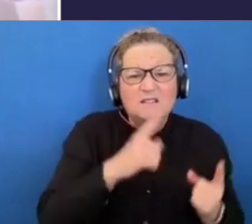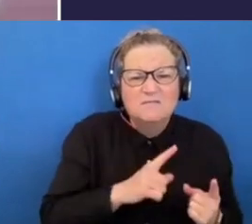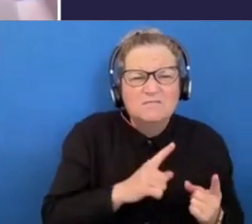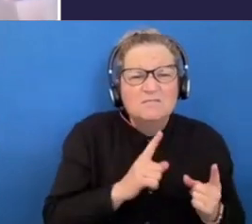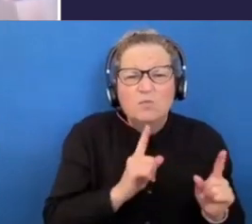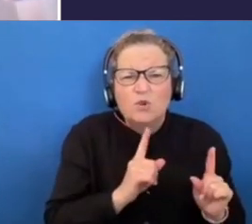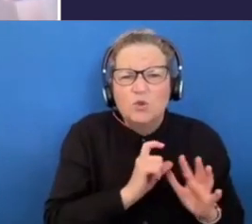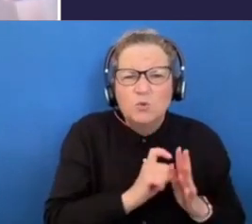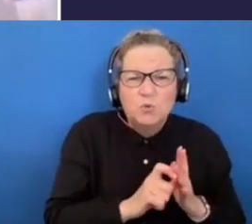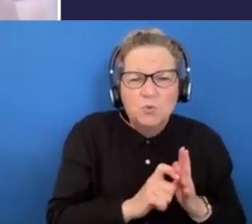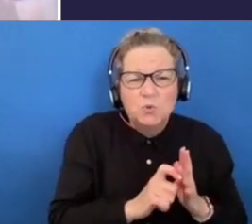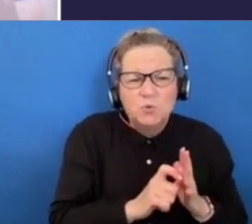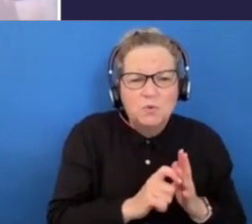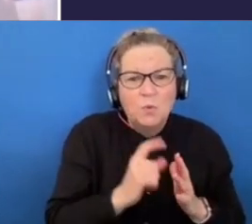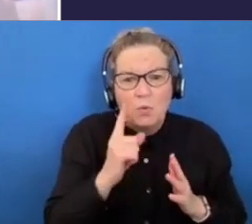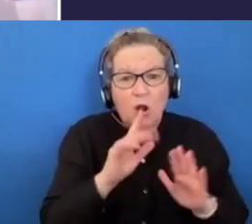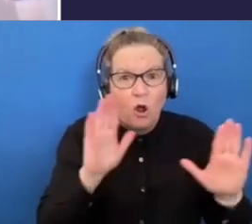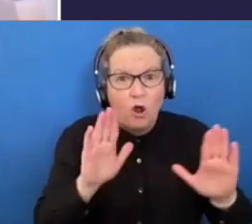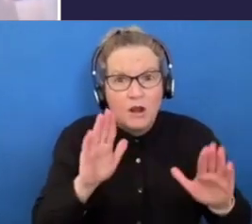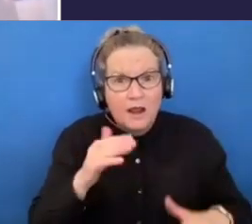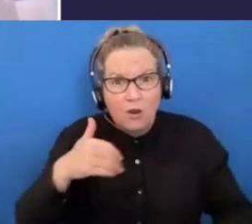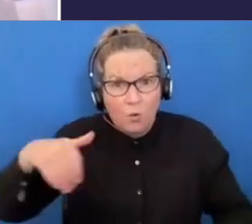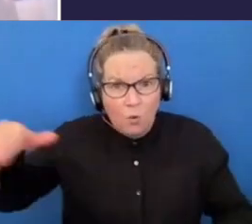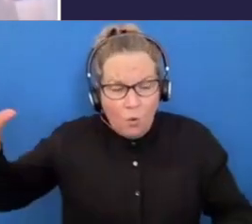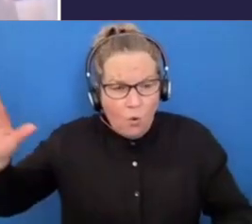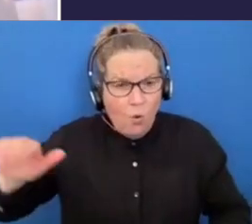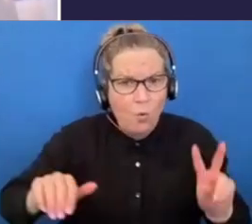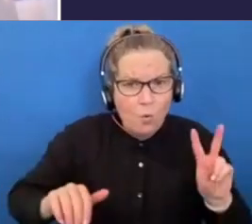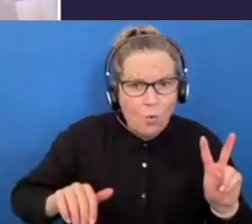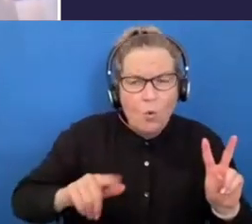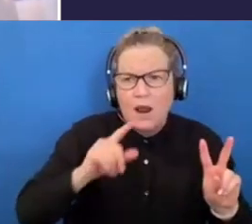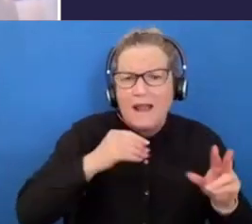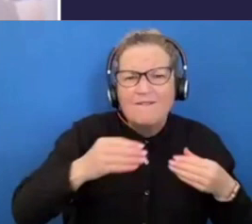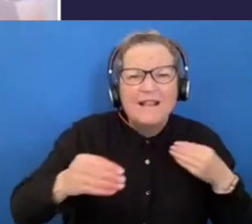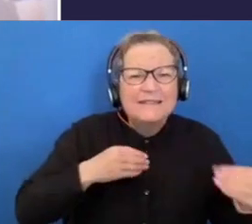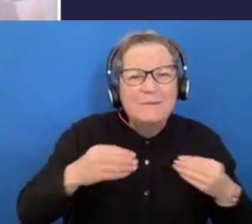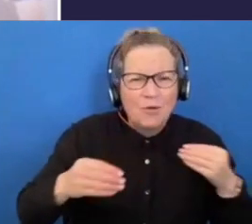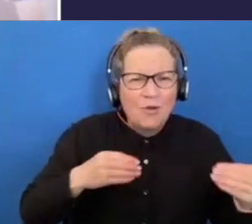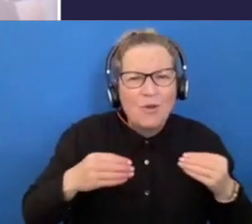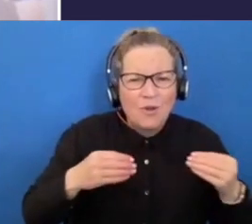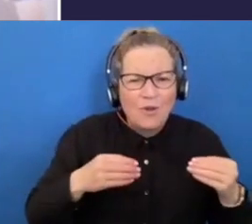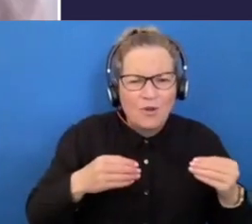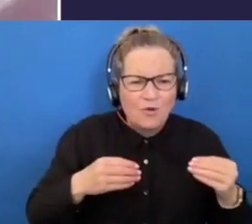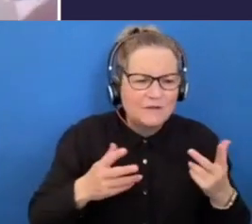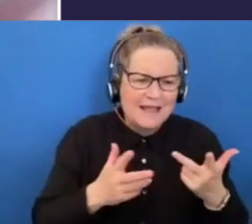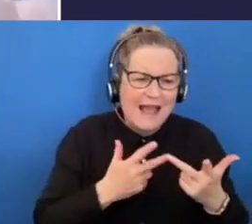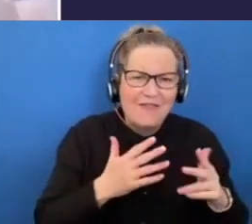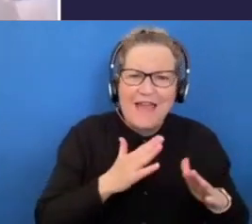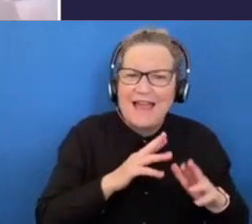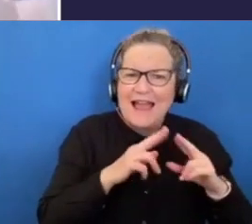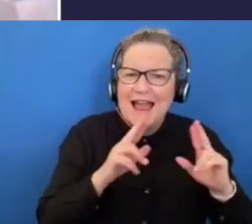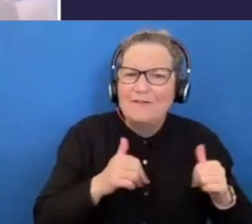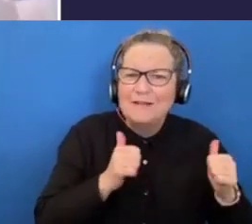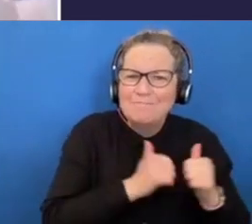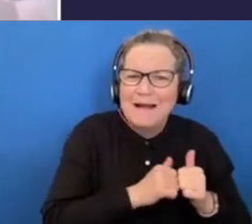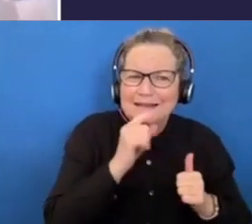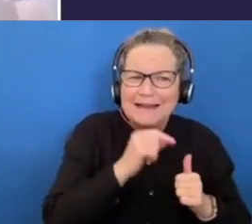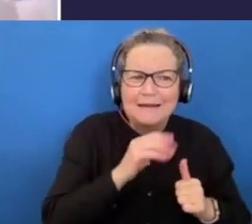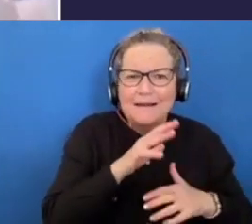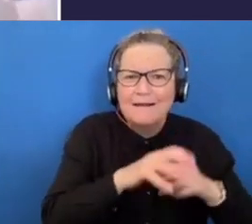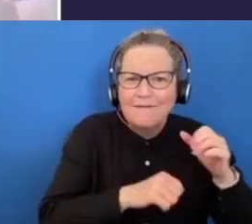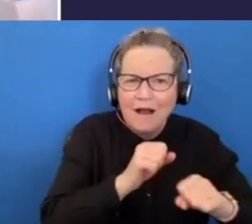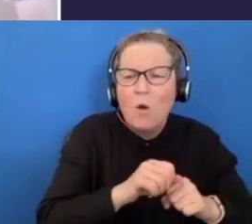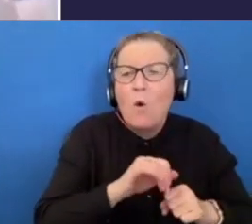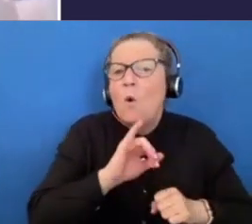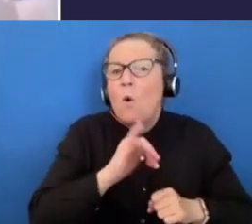one of them needs to go away on holidays, for example, they have the flexibility of one being able to pick up all the other hours, or we can bring in another support person